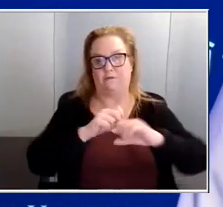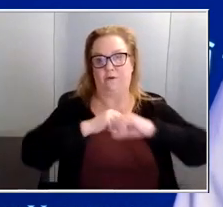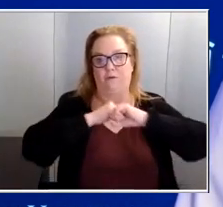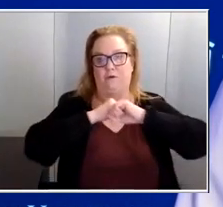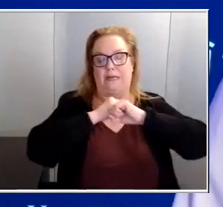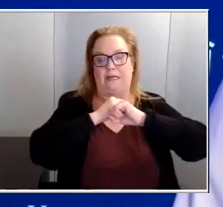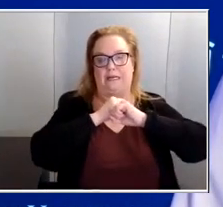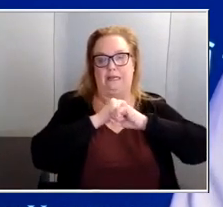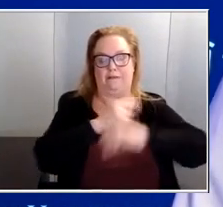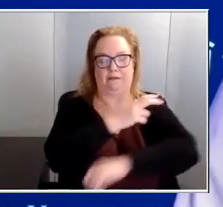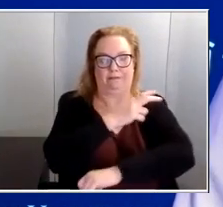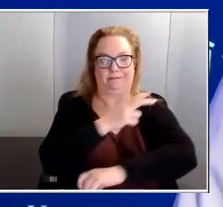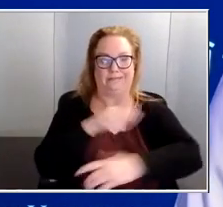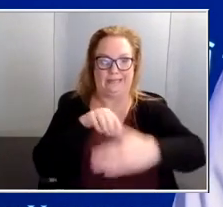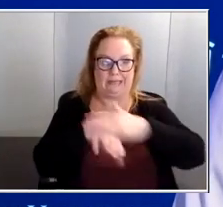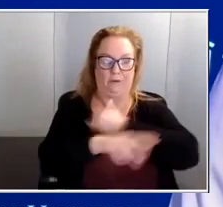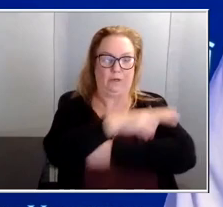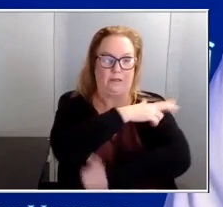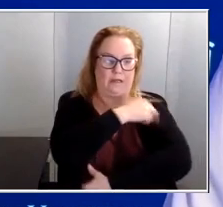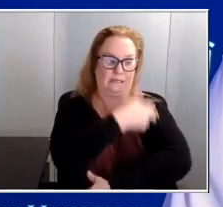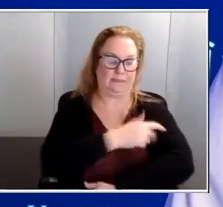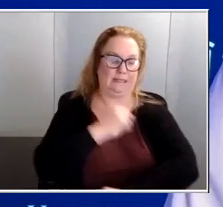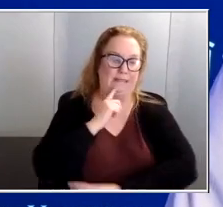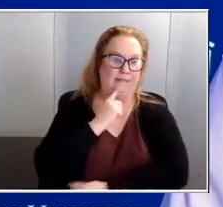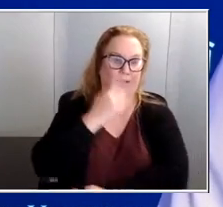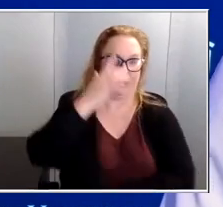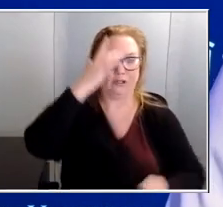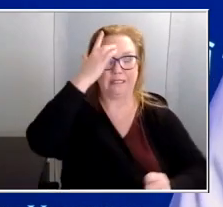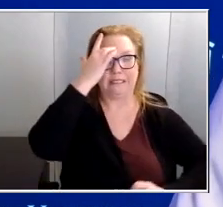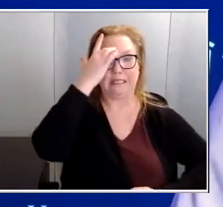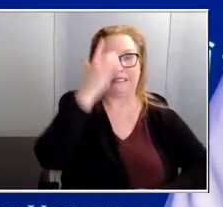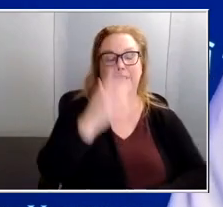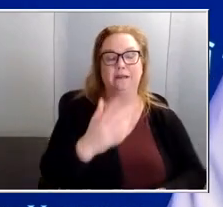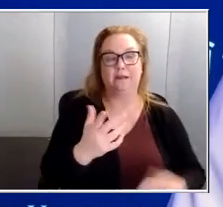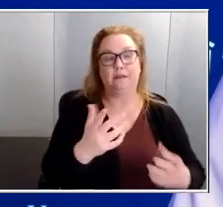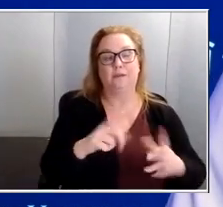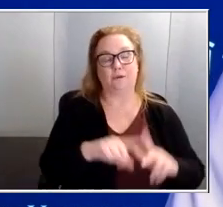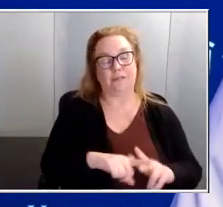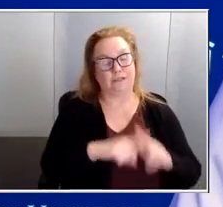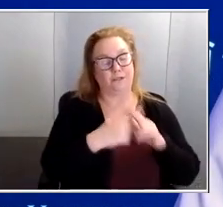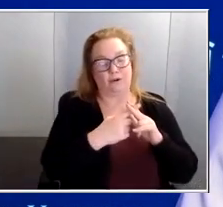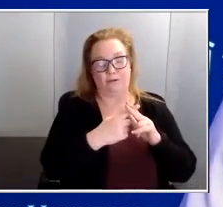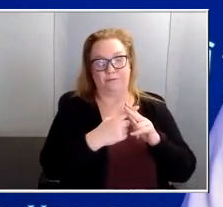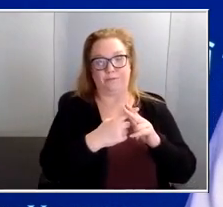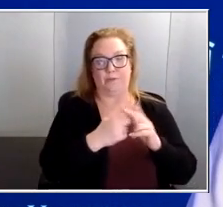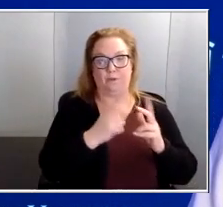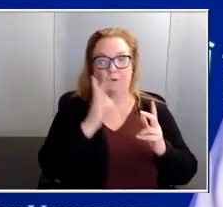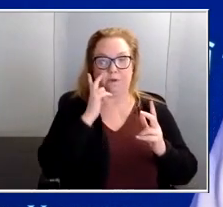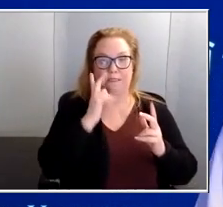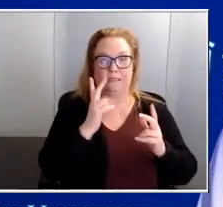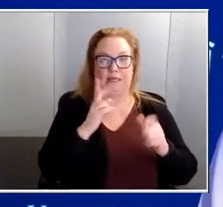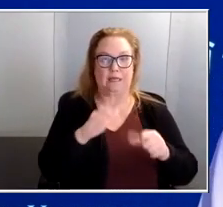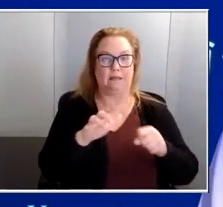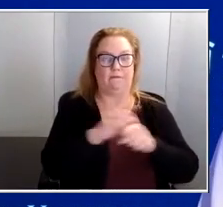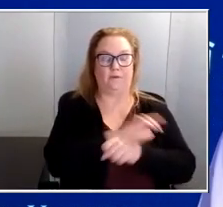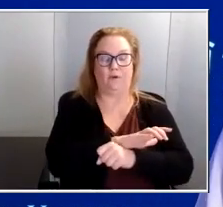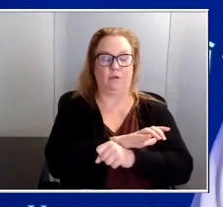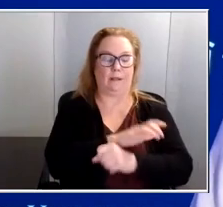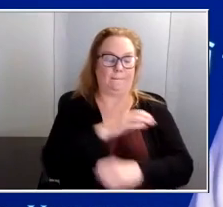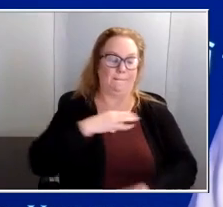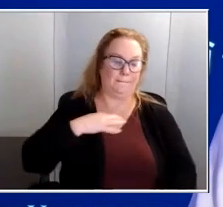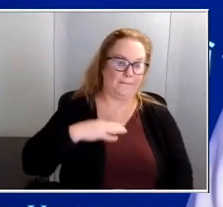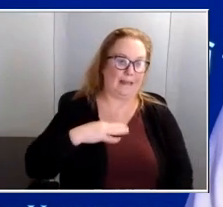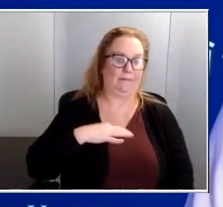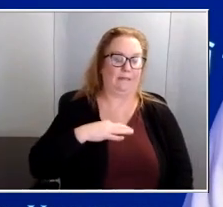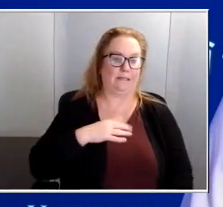against hospitalization and severe disease. So I think that's a start. We still really want to see what is the full clinical benefit of getting